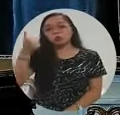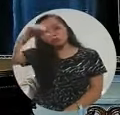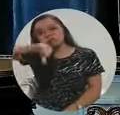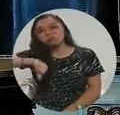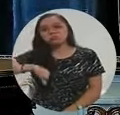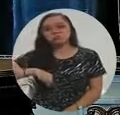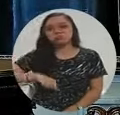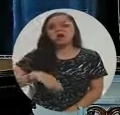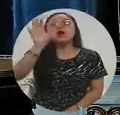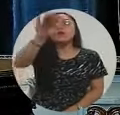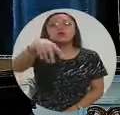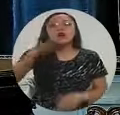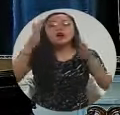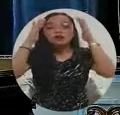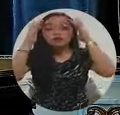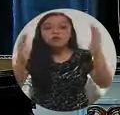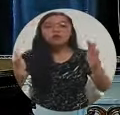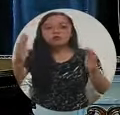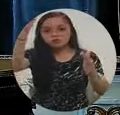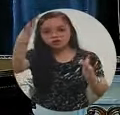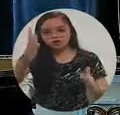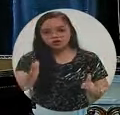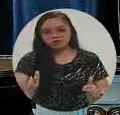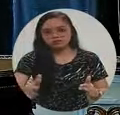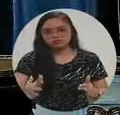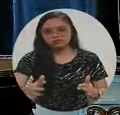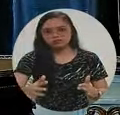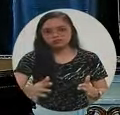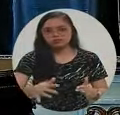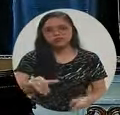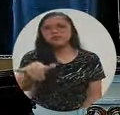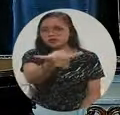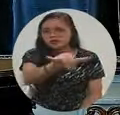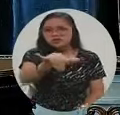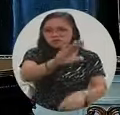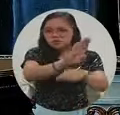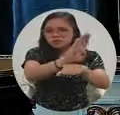credit, they want the ease, the comfort, and the gain.